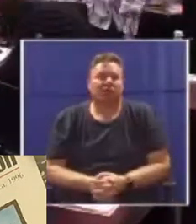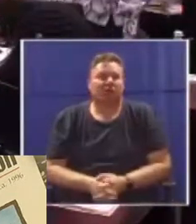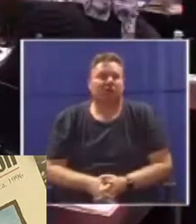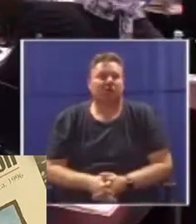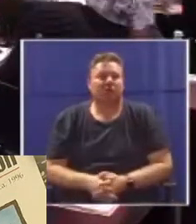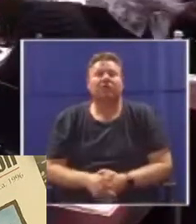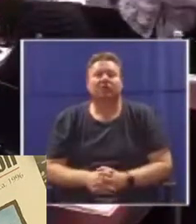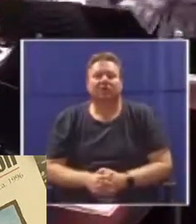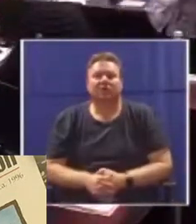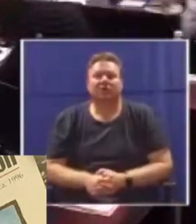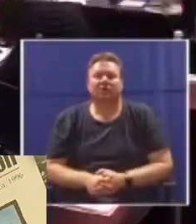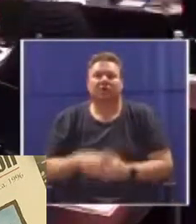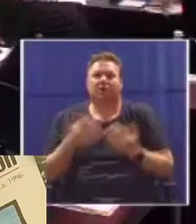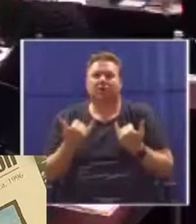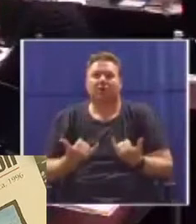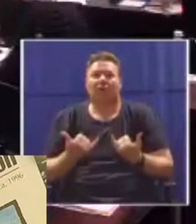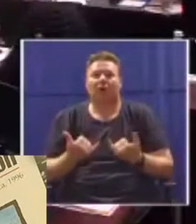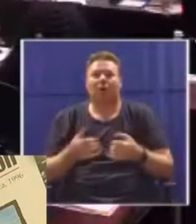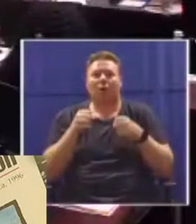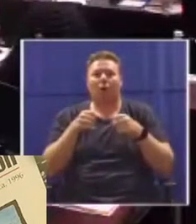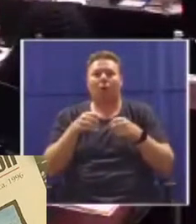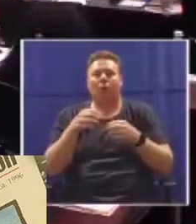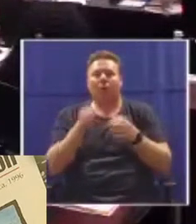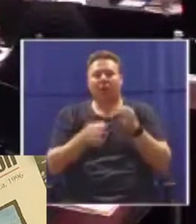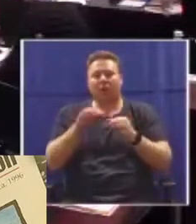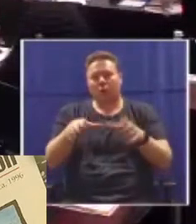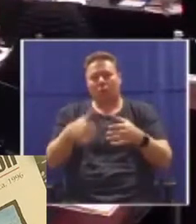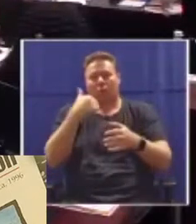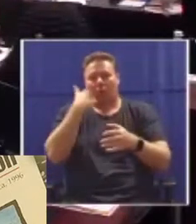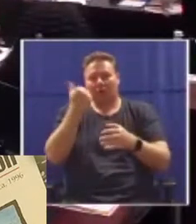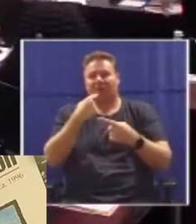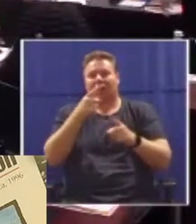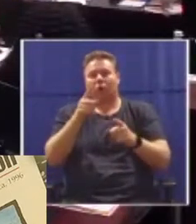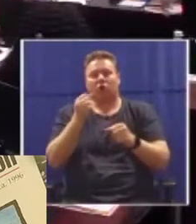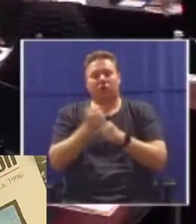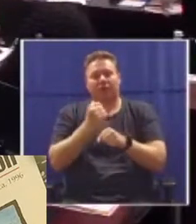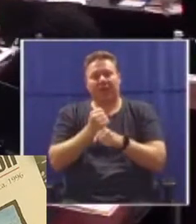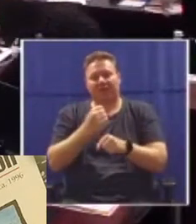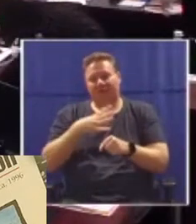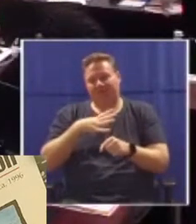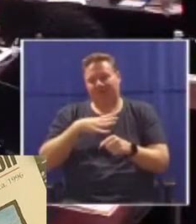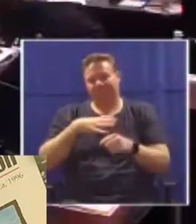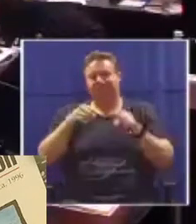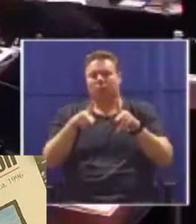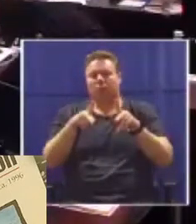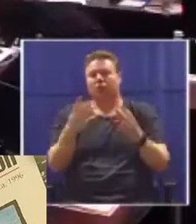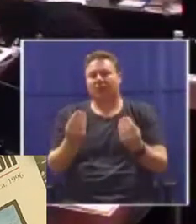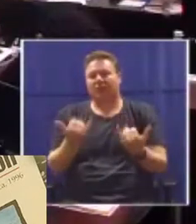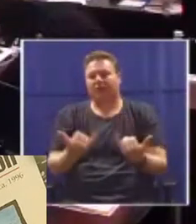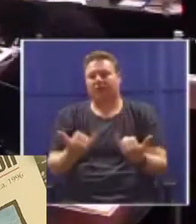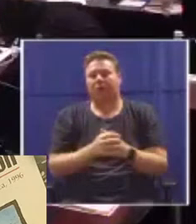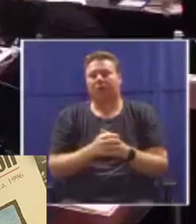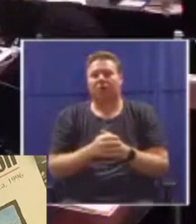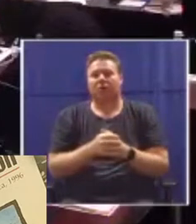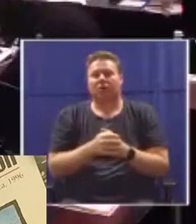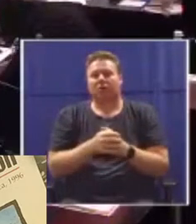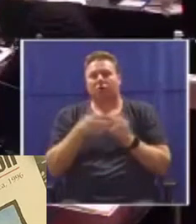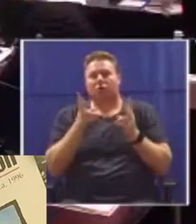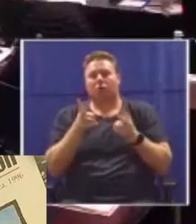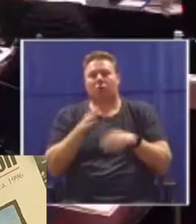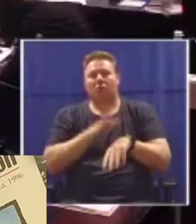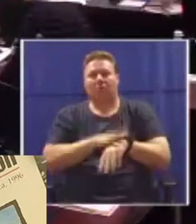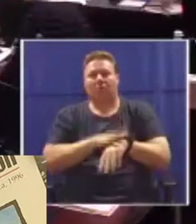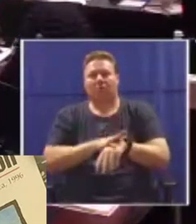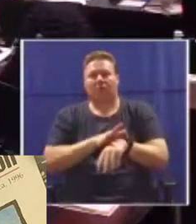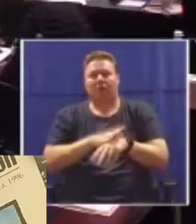I will now recognize political parties wishing to make a declaration, the opportunity to do so, and the usual times for